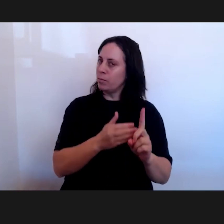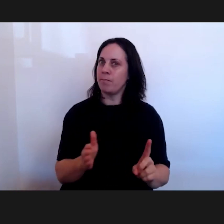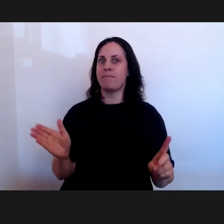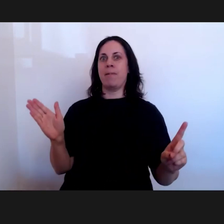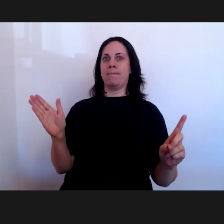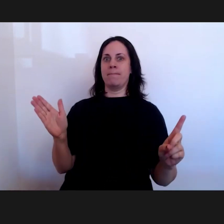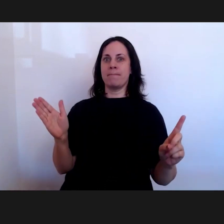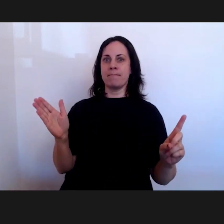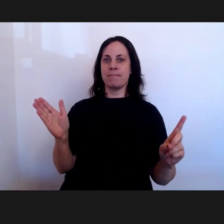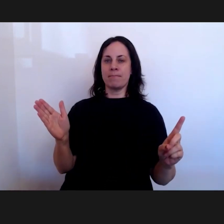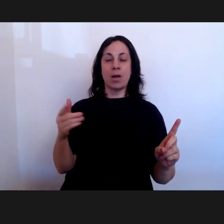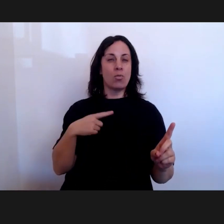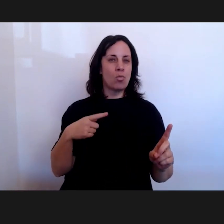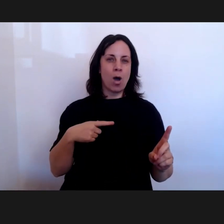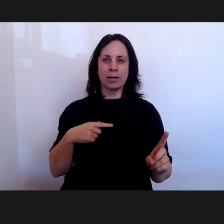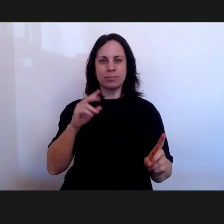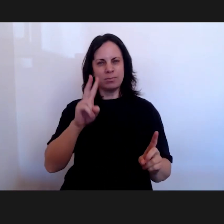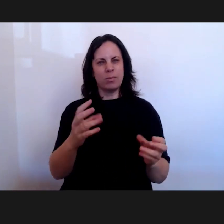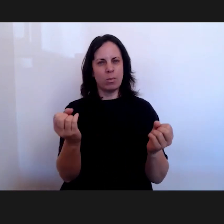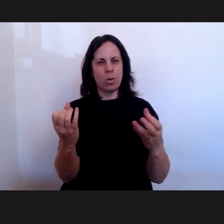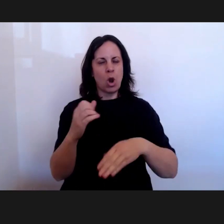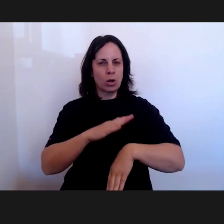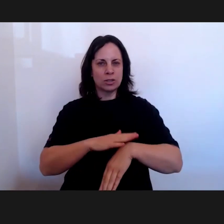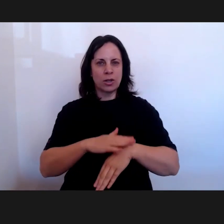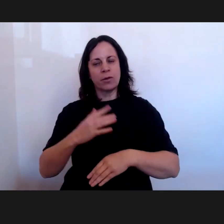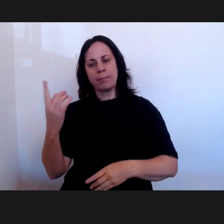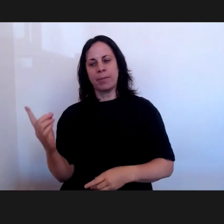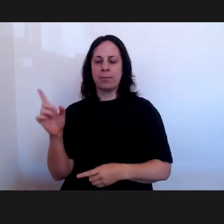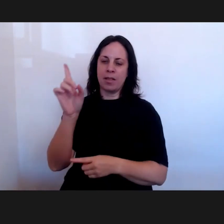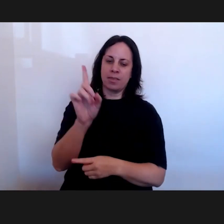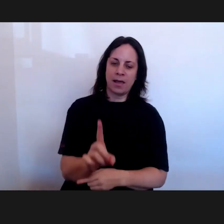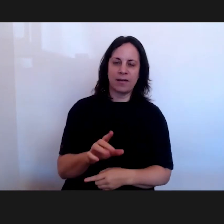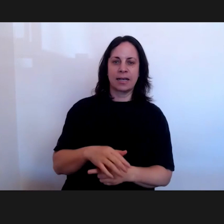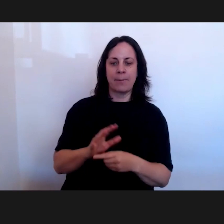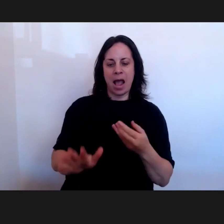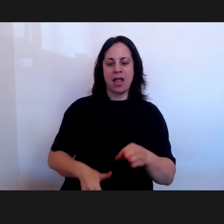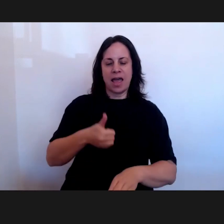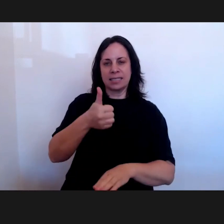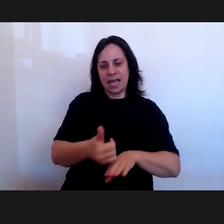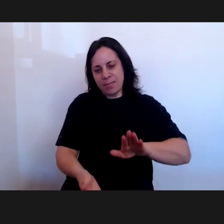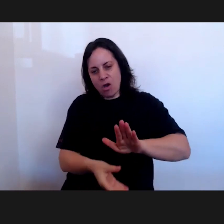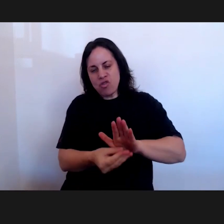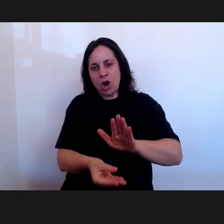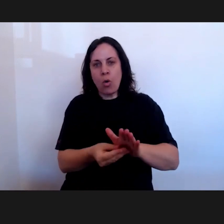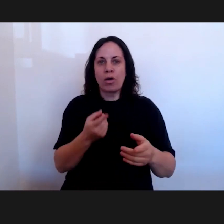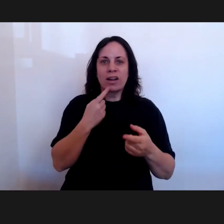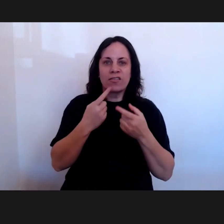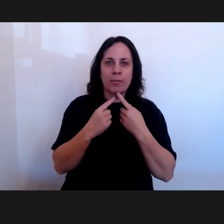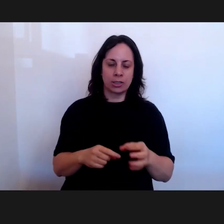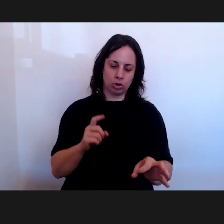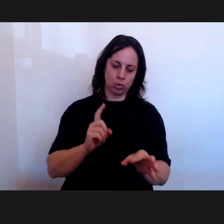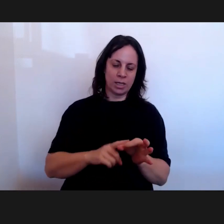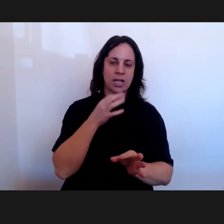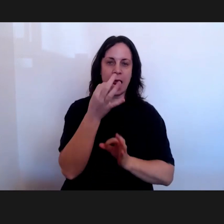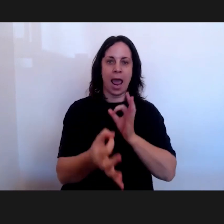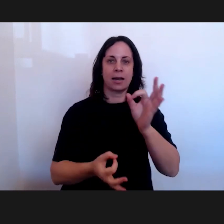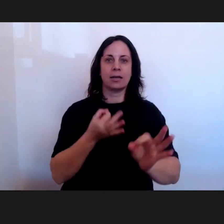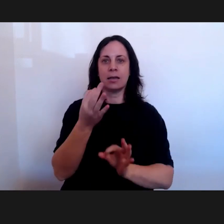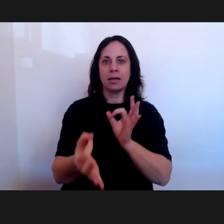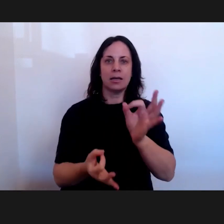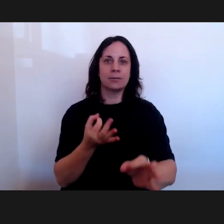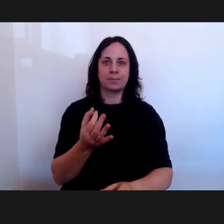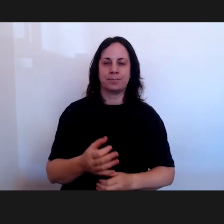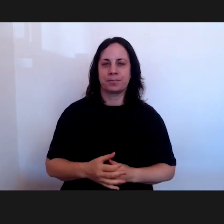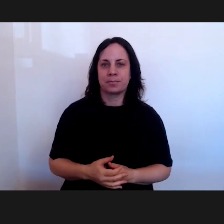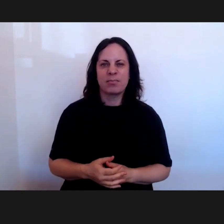researcher comes into the room, has a recording device, and start asking questions. This is